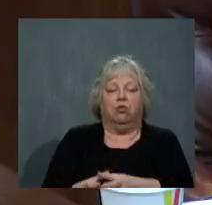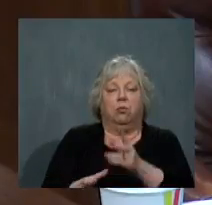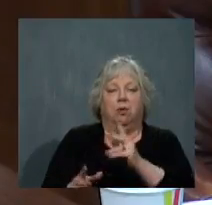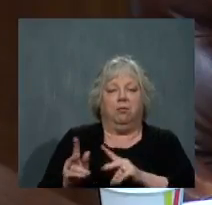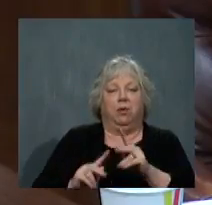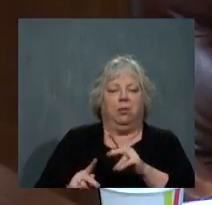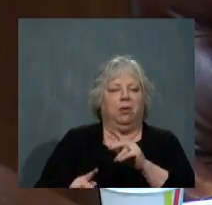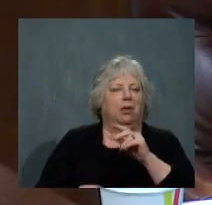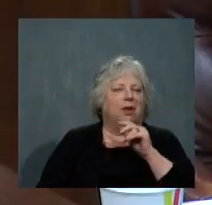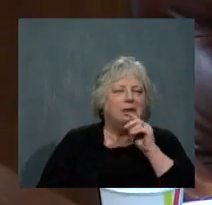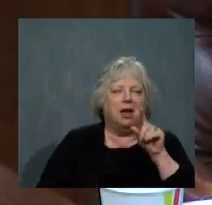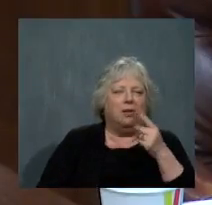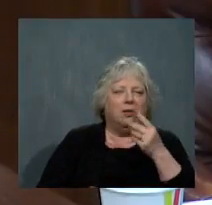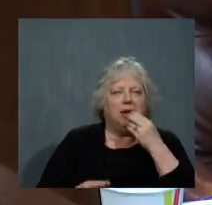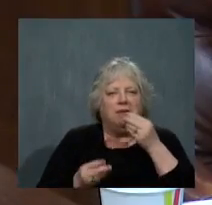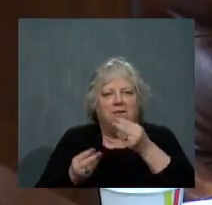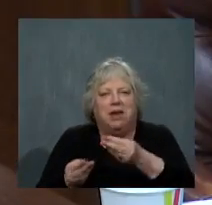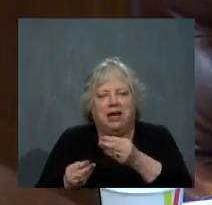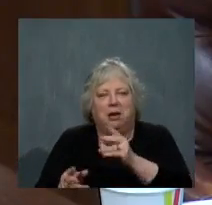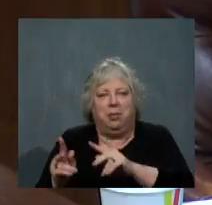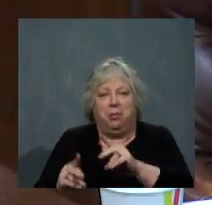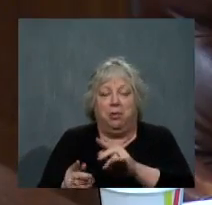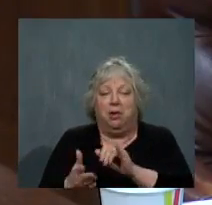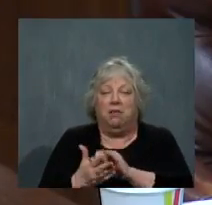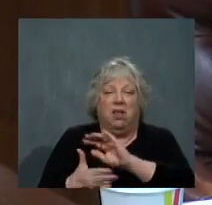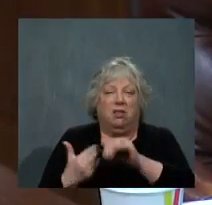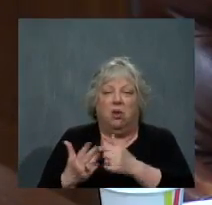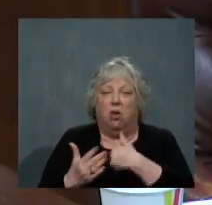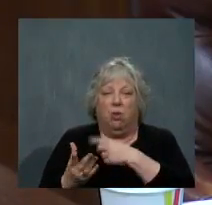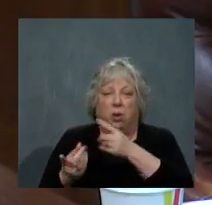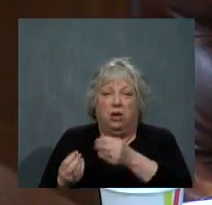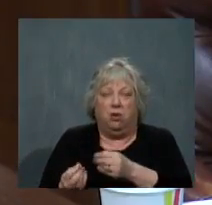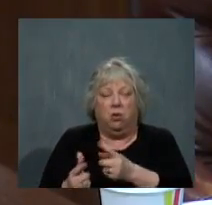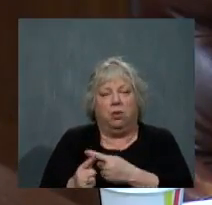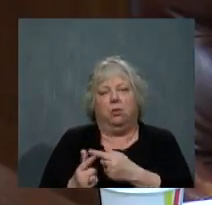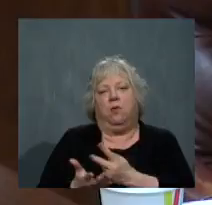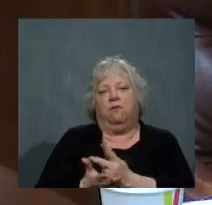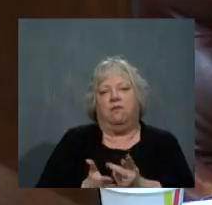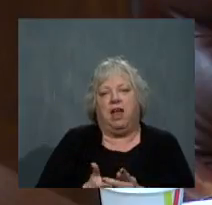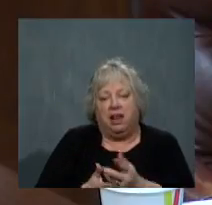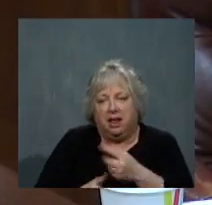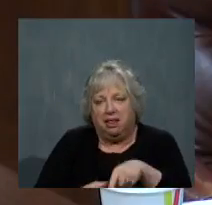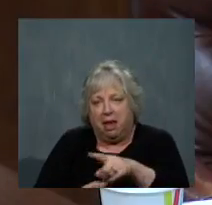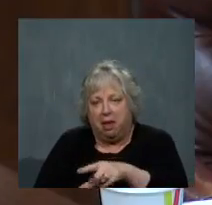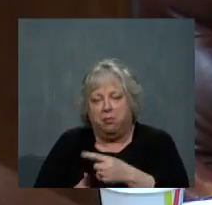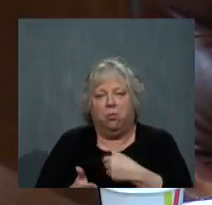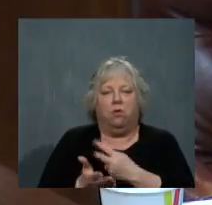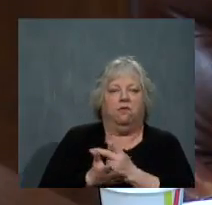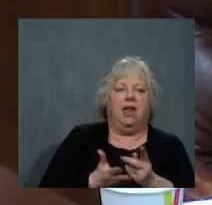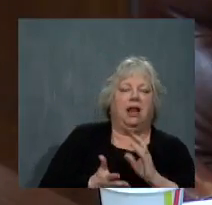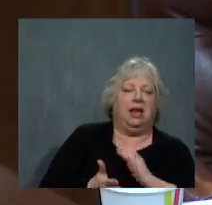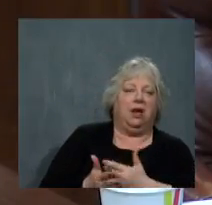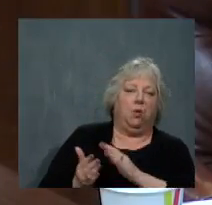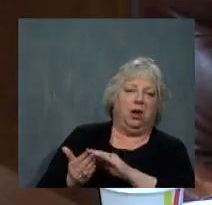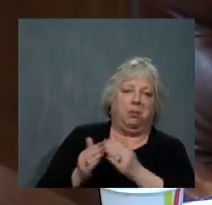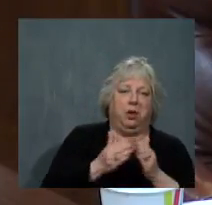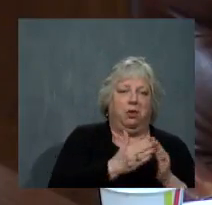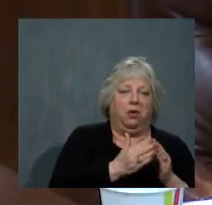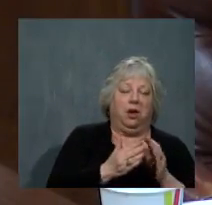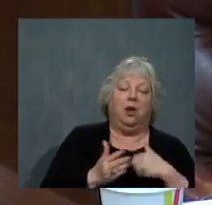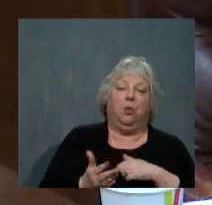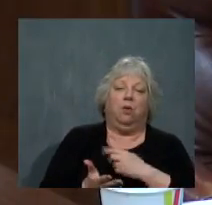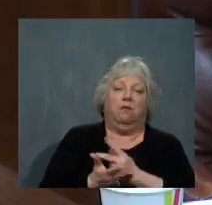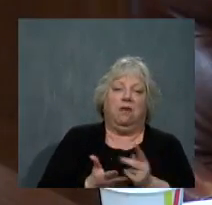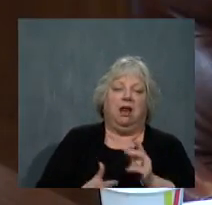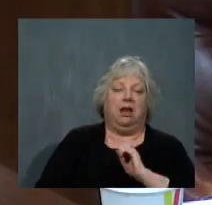just feeding people. If that's all we're doing, we're failing them. We're failing our community and we're failing ourselves. And this is